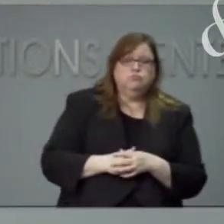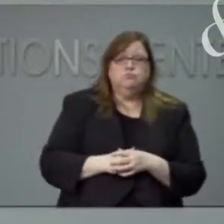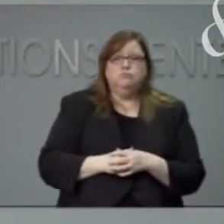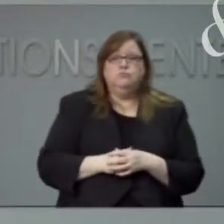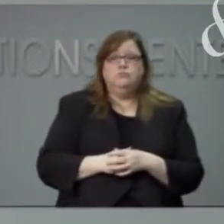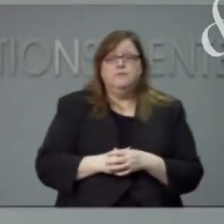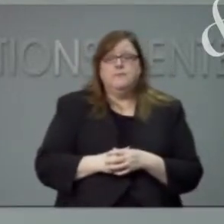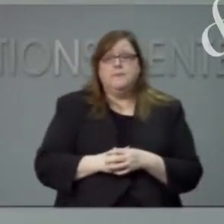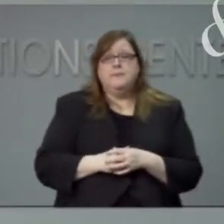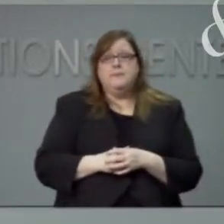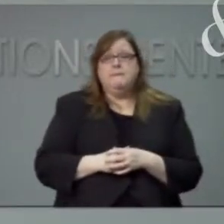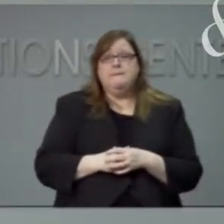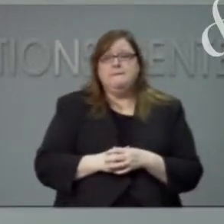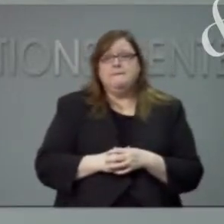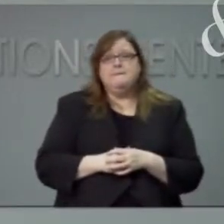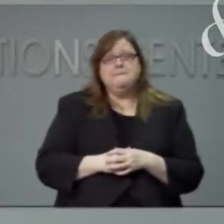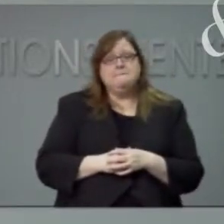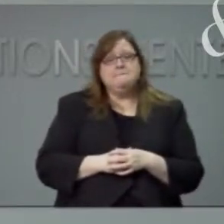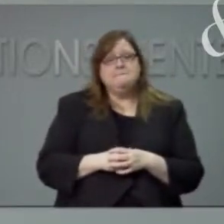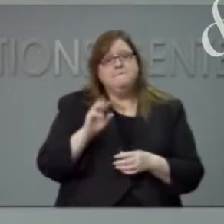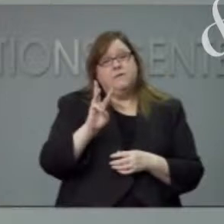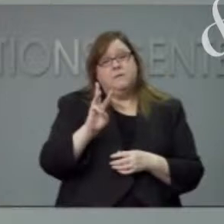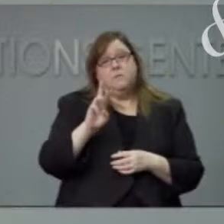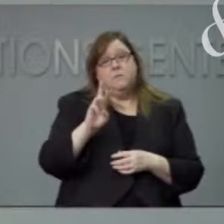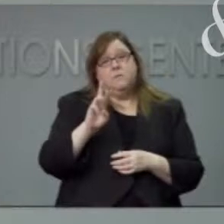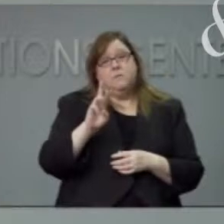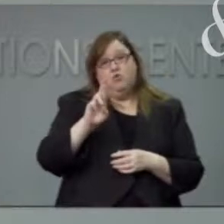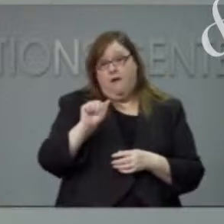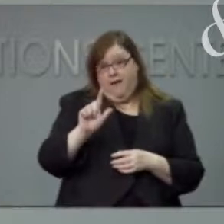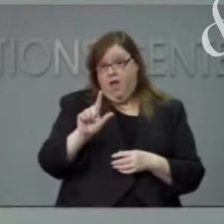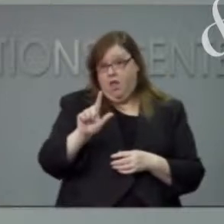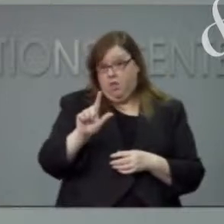please. Our next question is from Sloan Heffernan with WRAL.